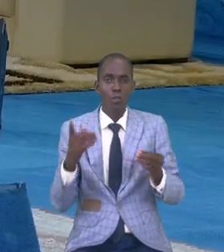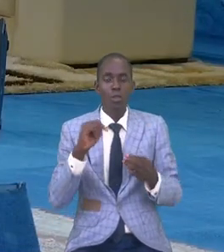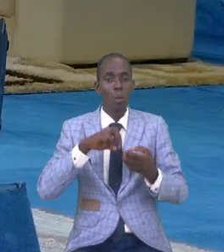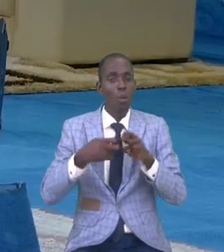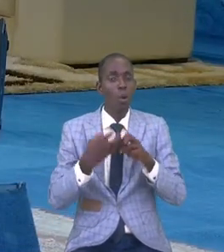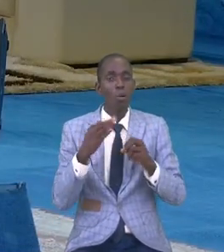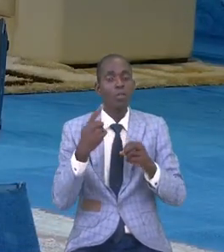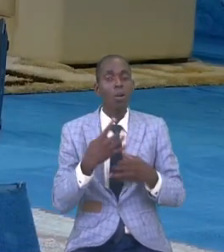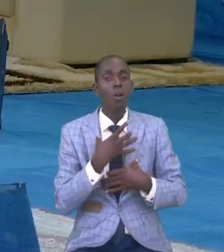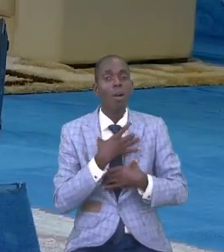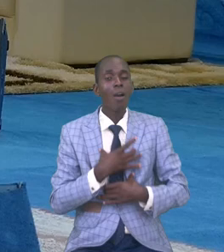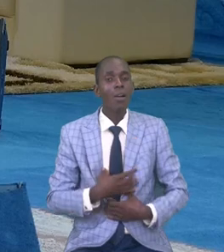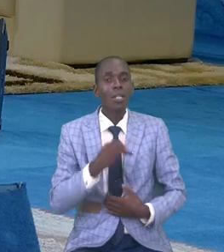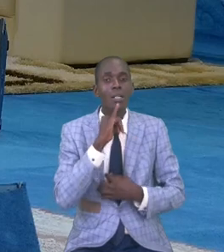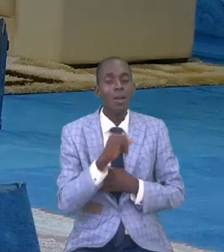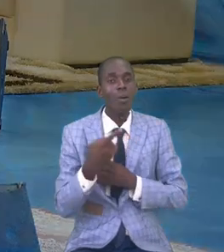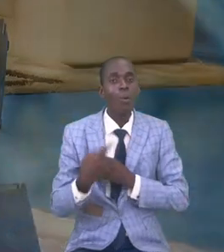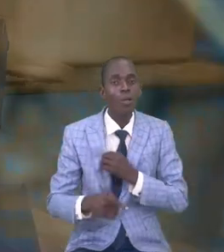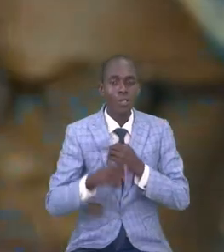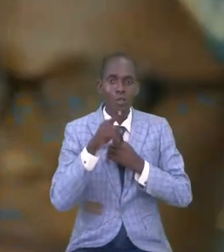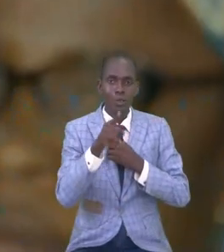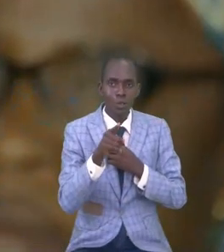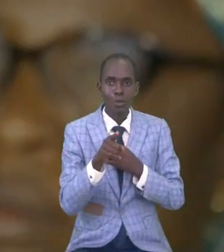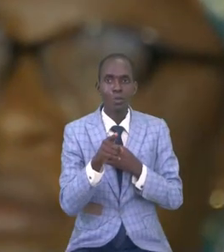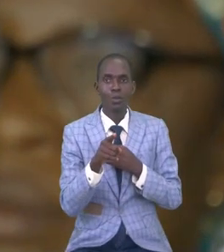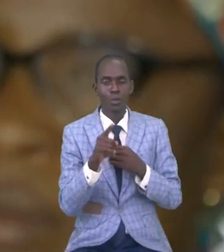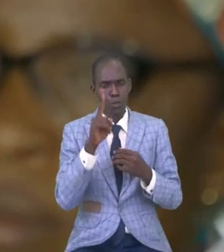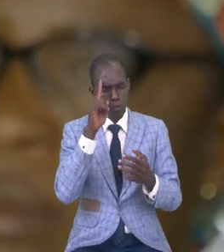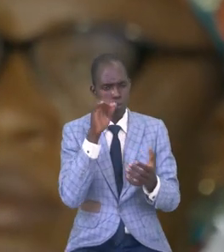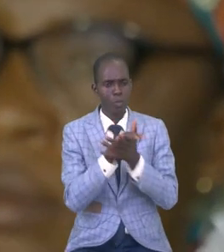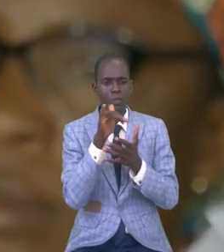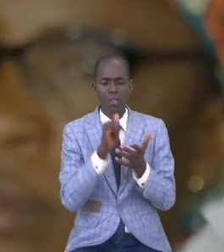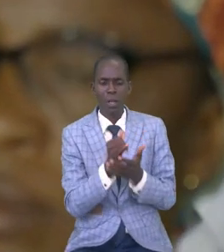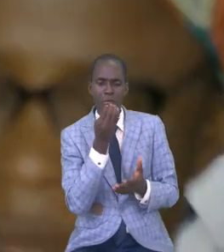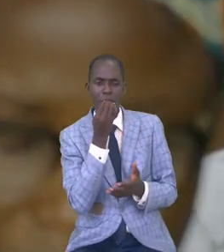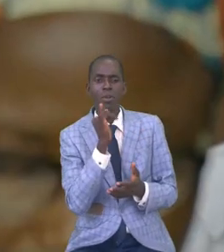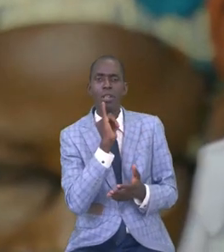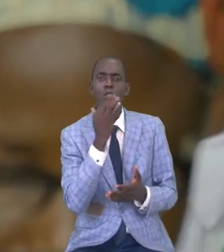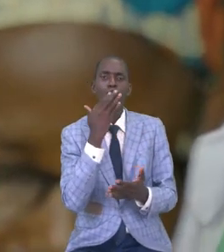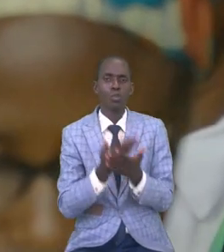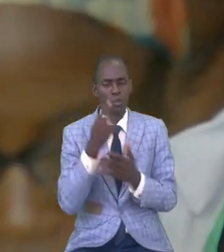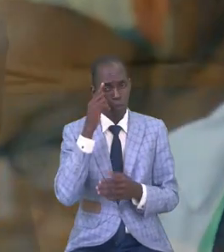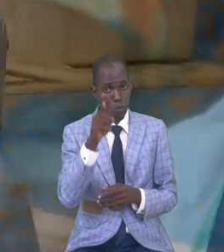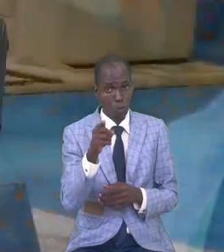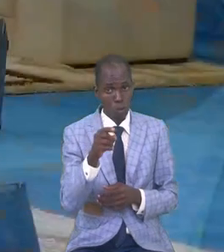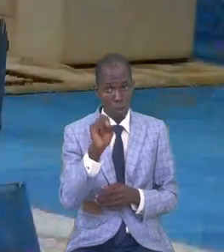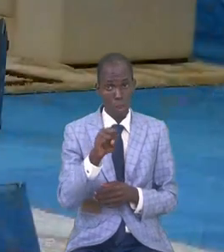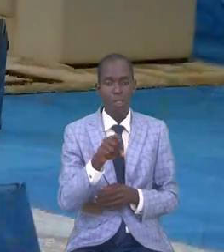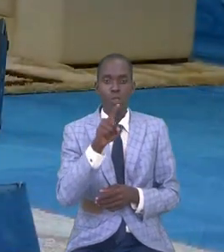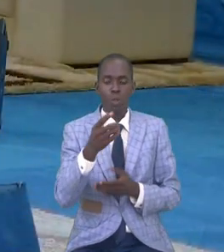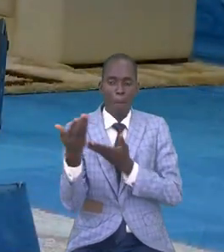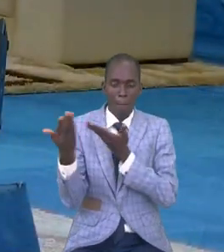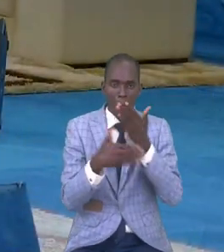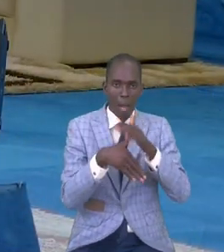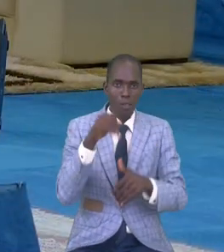hunger is your trust that is good for you. You stretch out your hand, you take